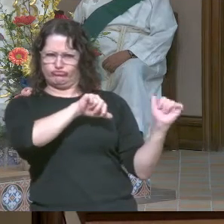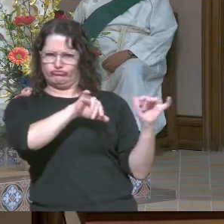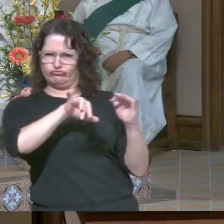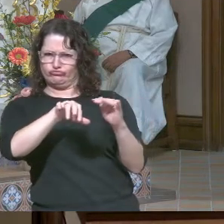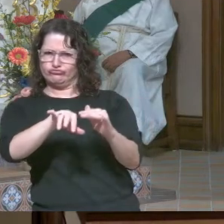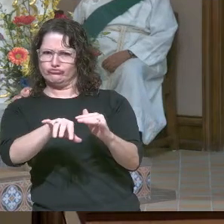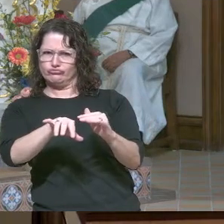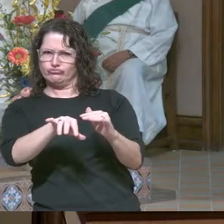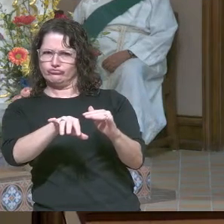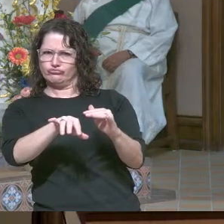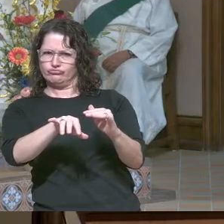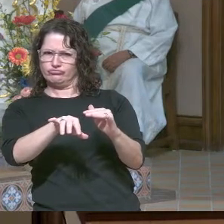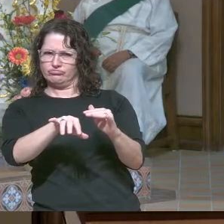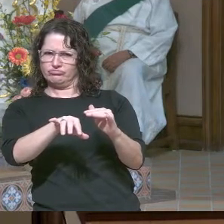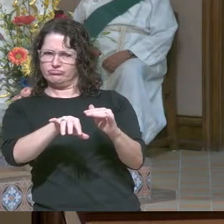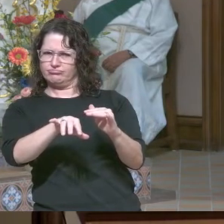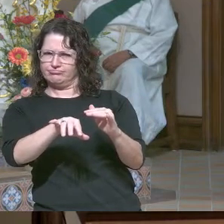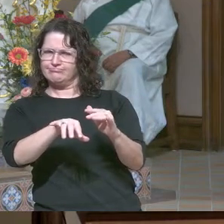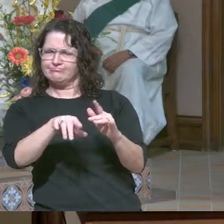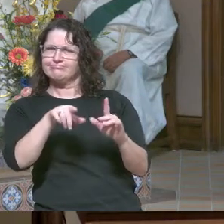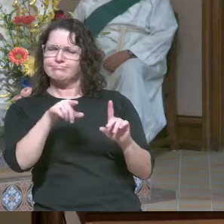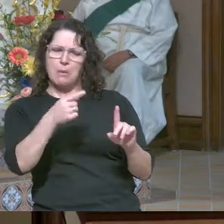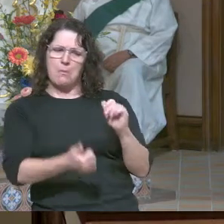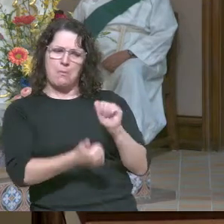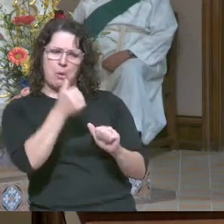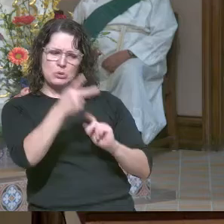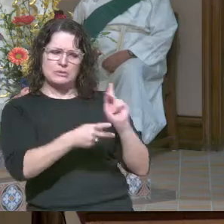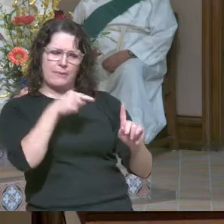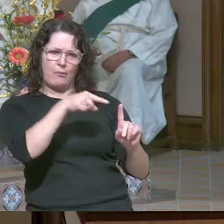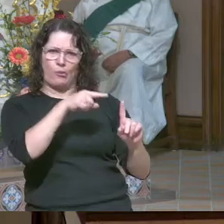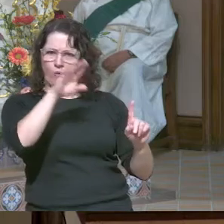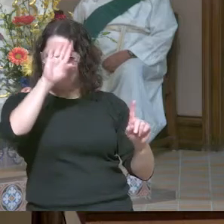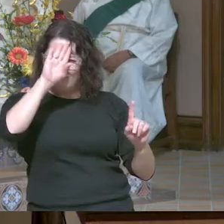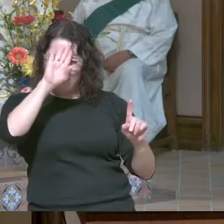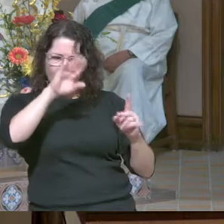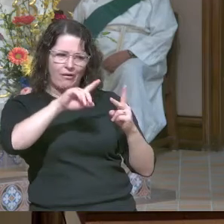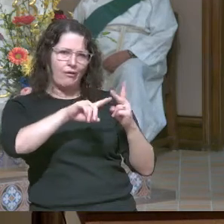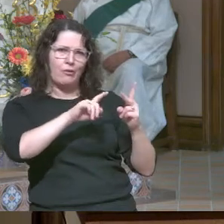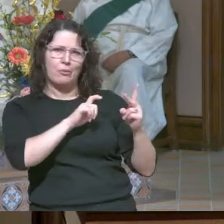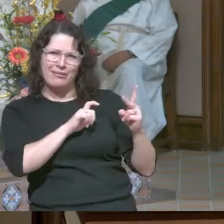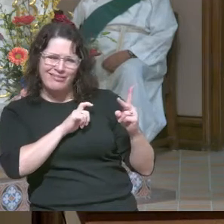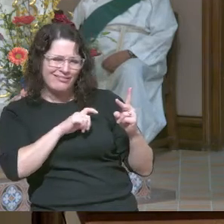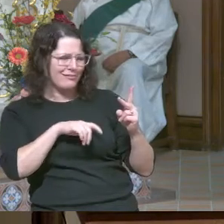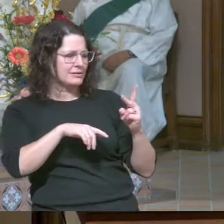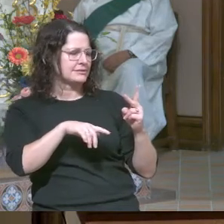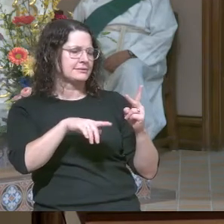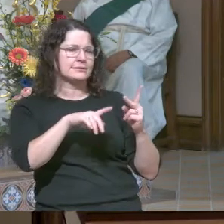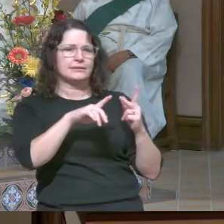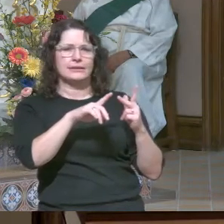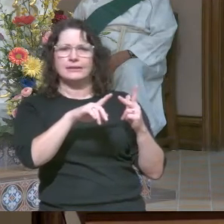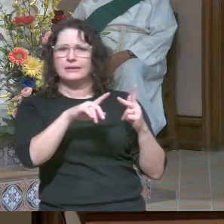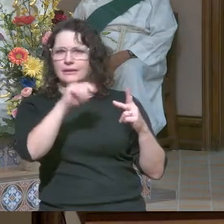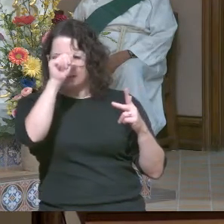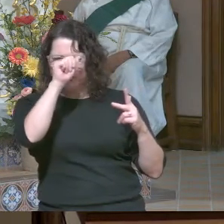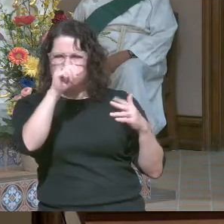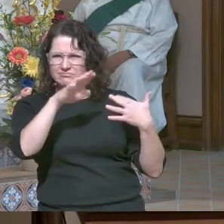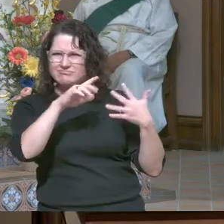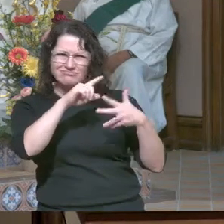they did that just without any preparation. I think most of the people, the firefighters, the police men and